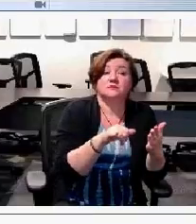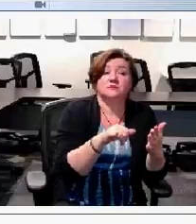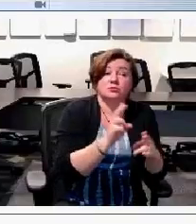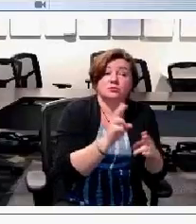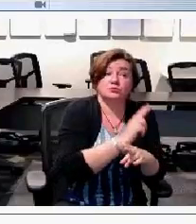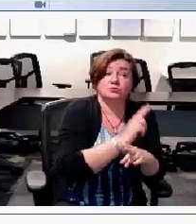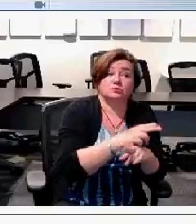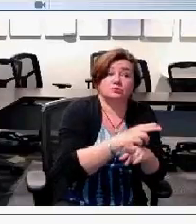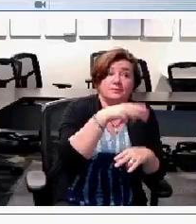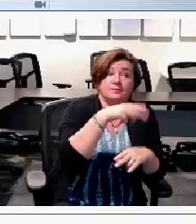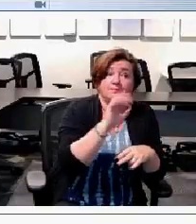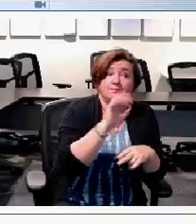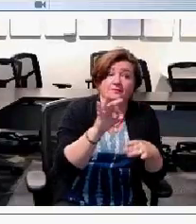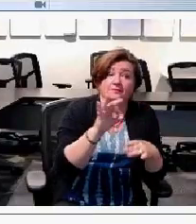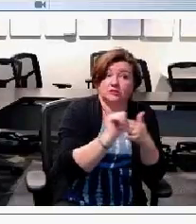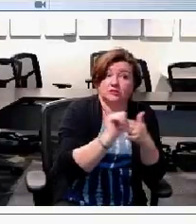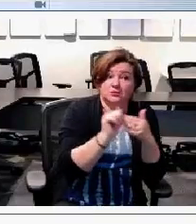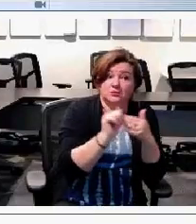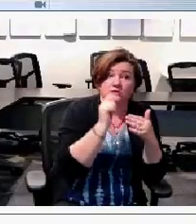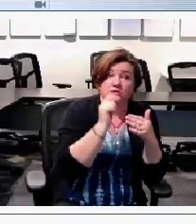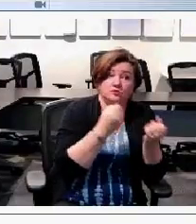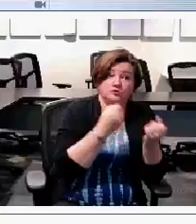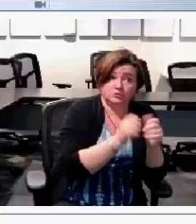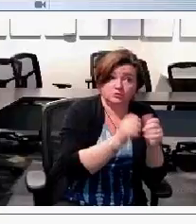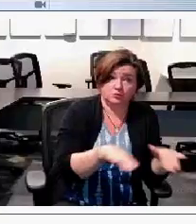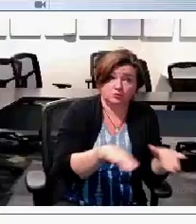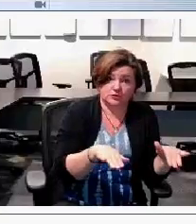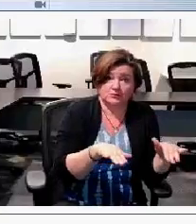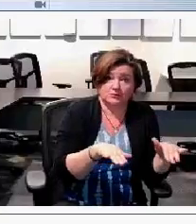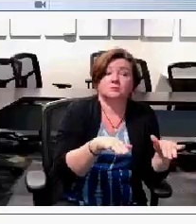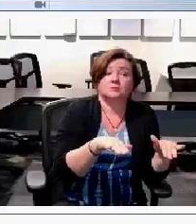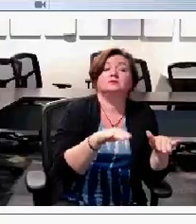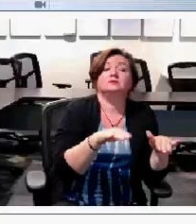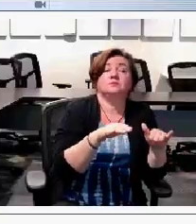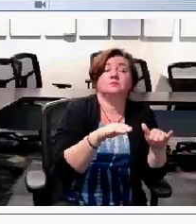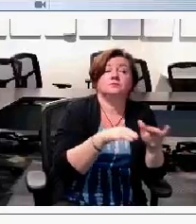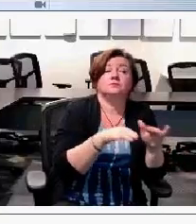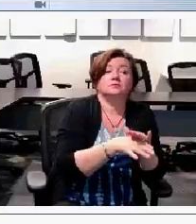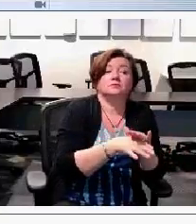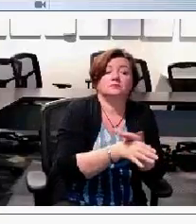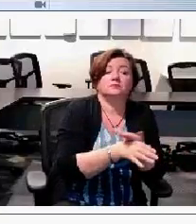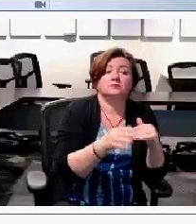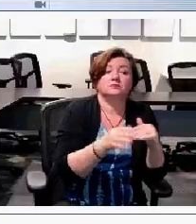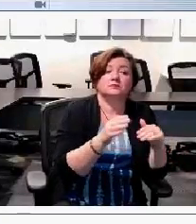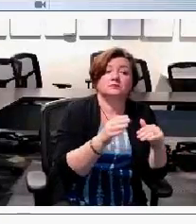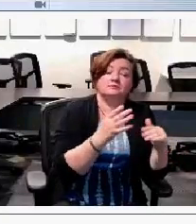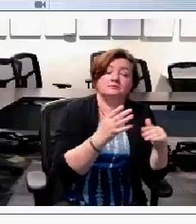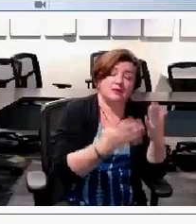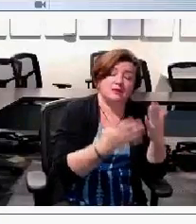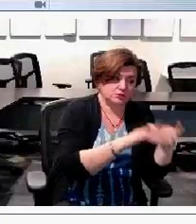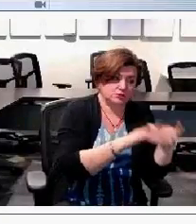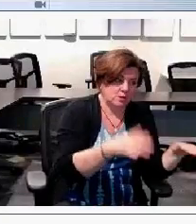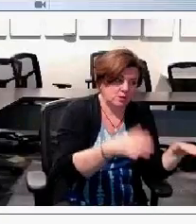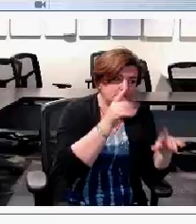to support the children. And what typically happens is a child will be going to an education